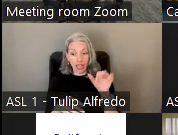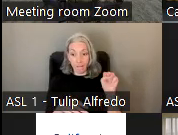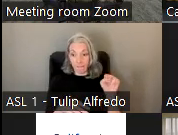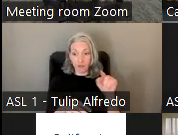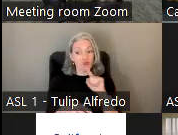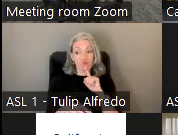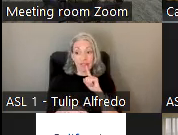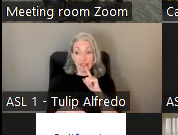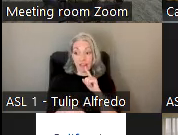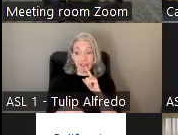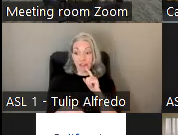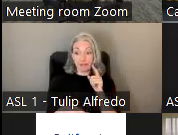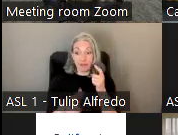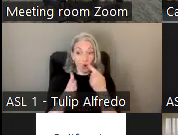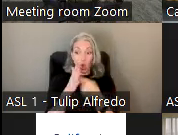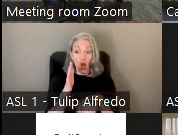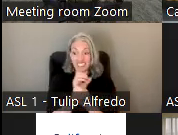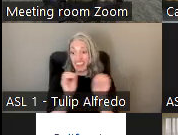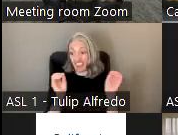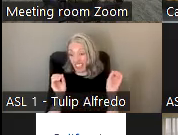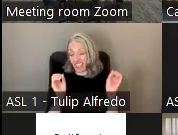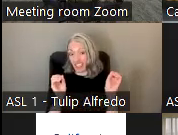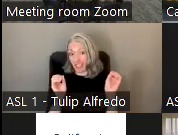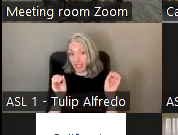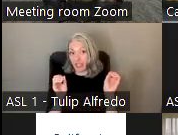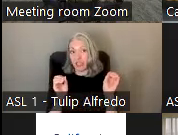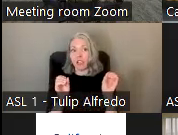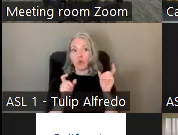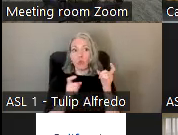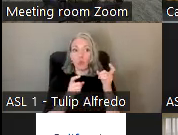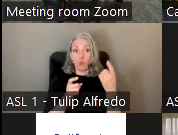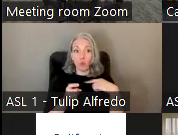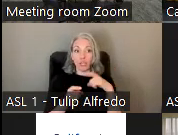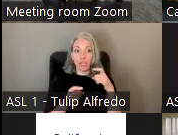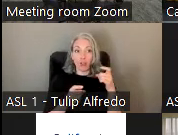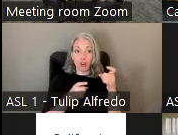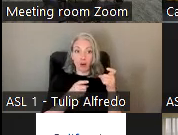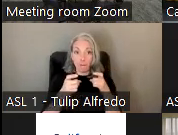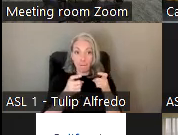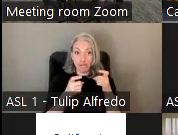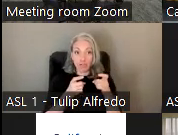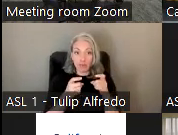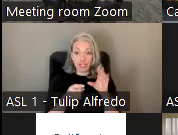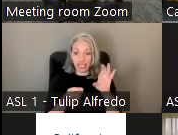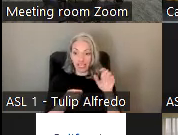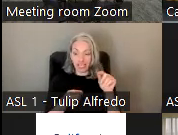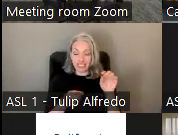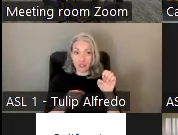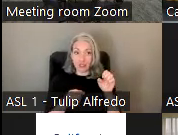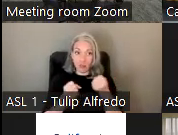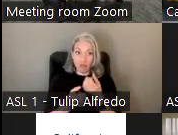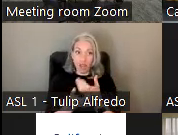cost anything. I mean, we're an enhanced case management provider, and so we can serve that population, but just putting them out there as a specialty